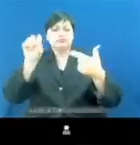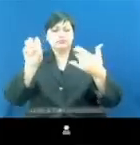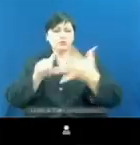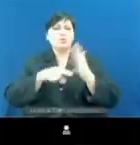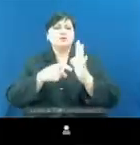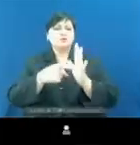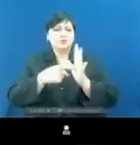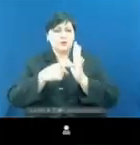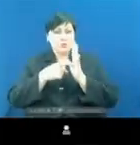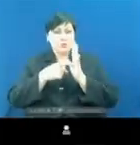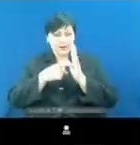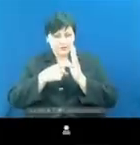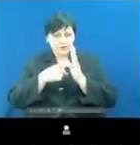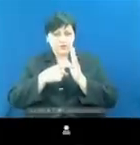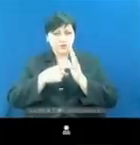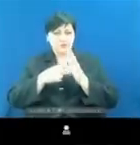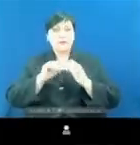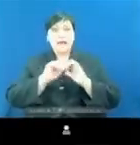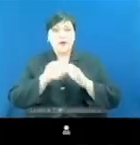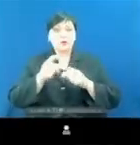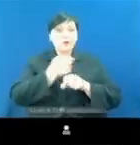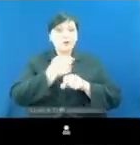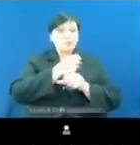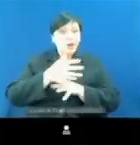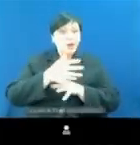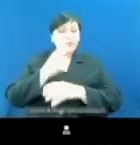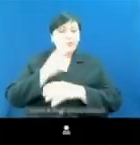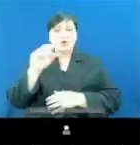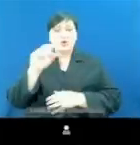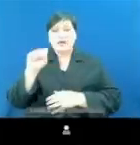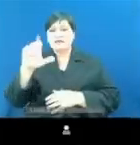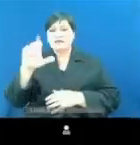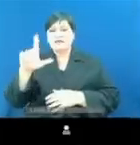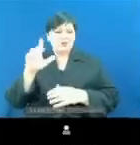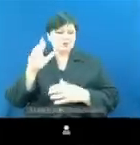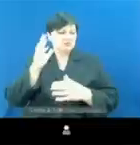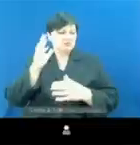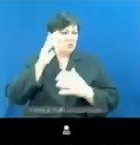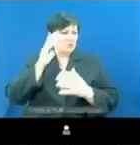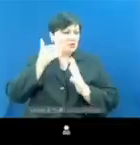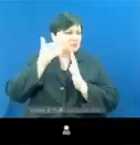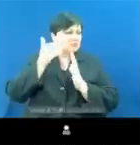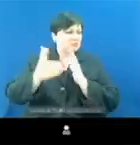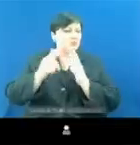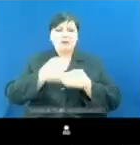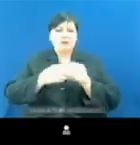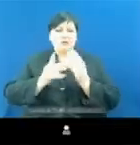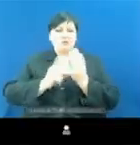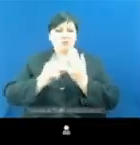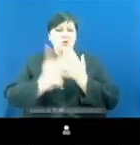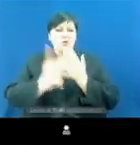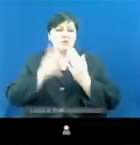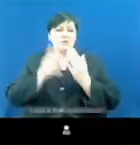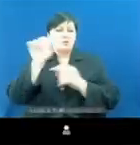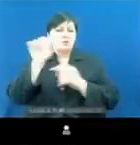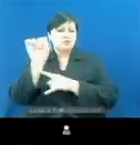test for the SCL towards the end of the program. So I can give you those ideas then.